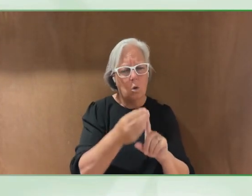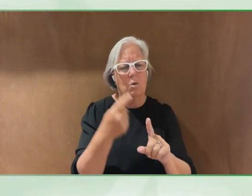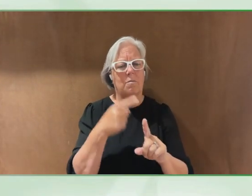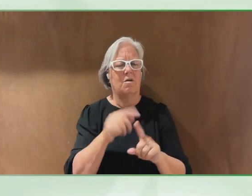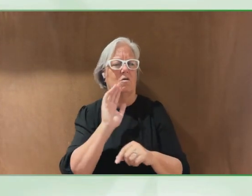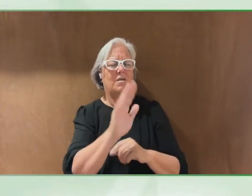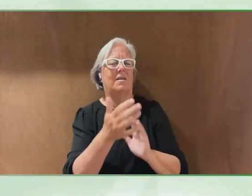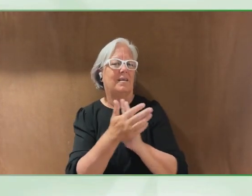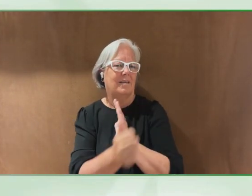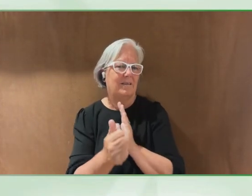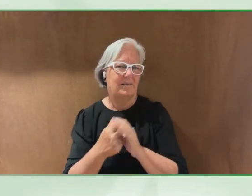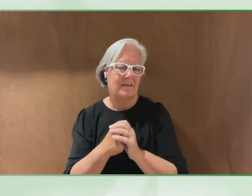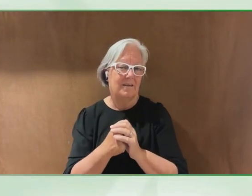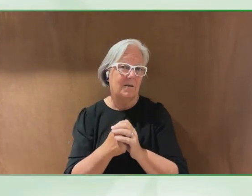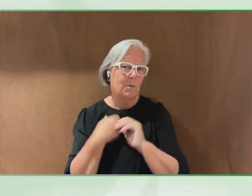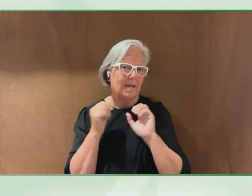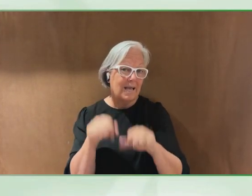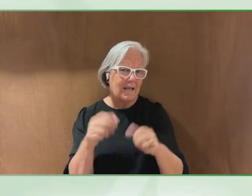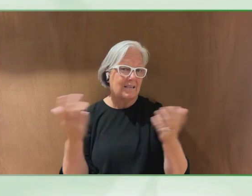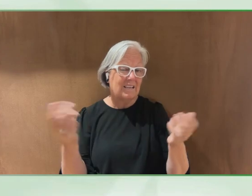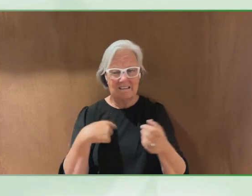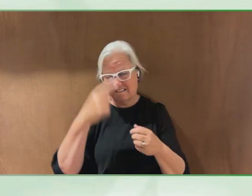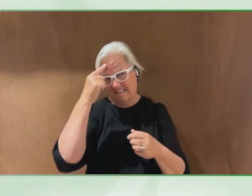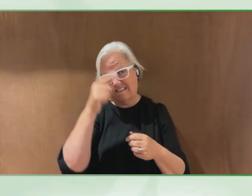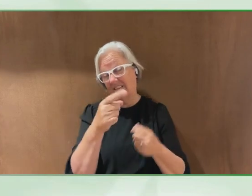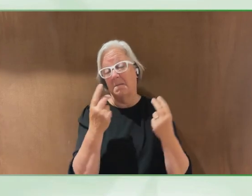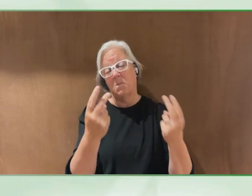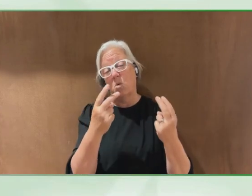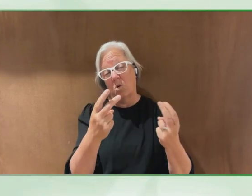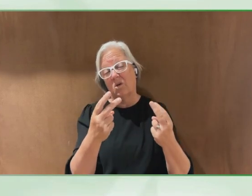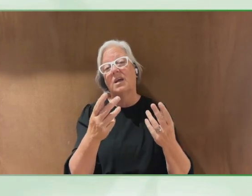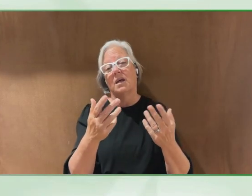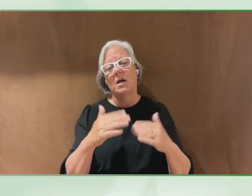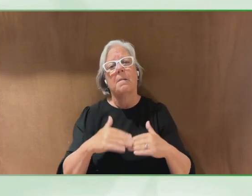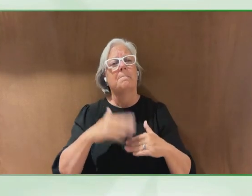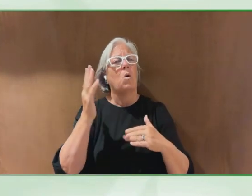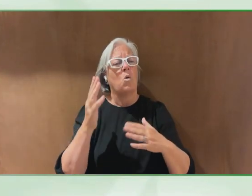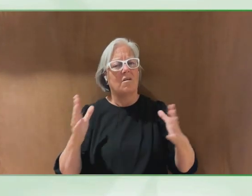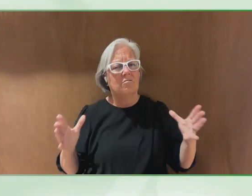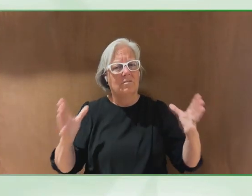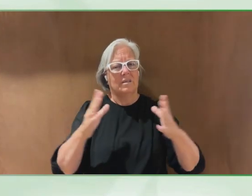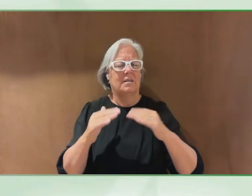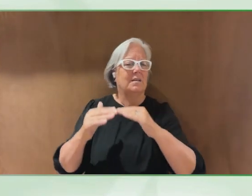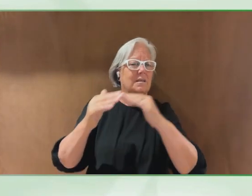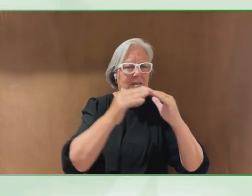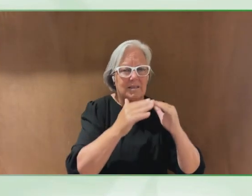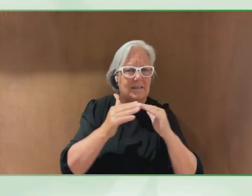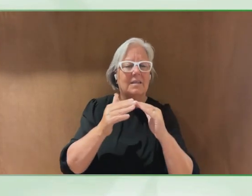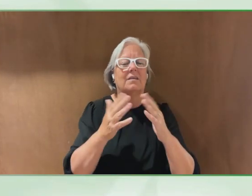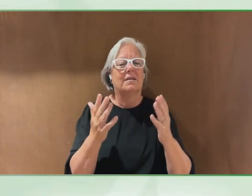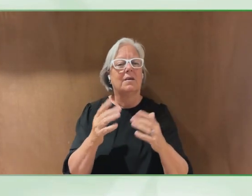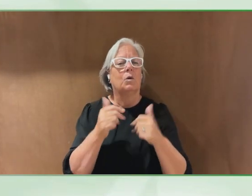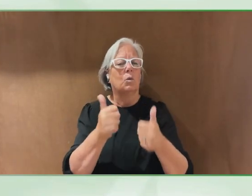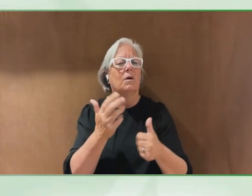an extremely important role in building a more inclusive, equal, and hopeful future for people with